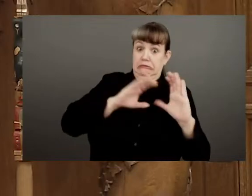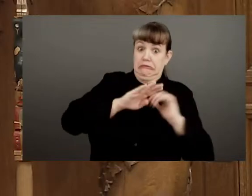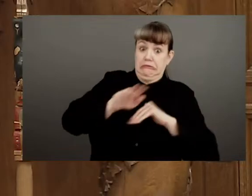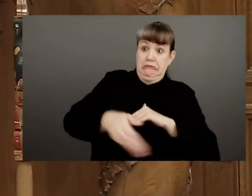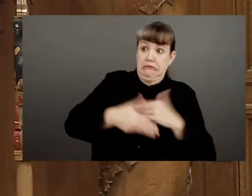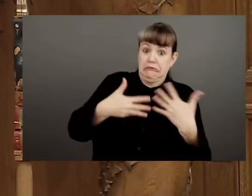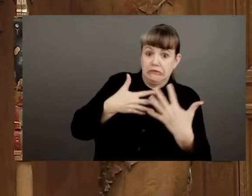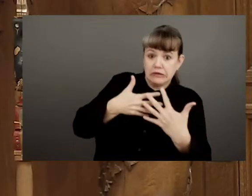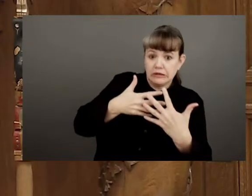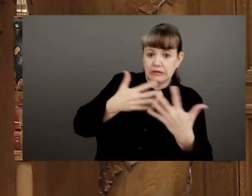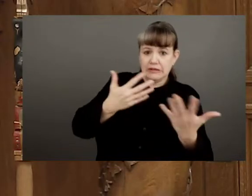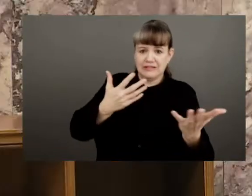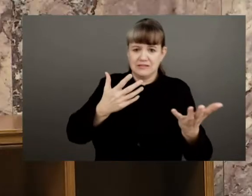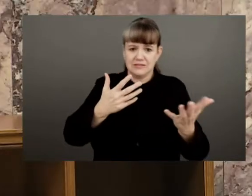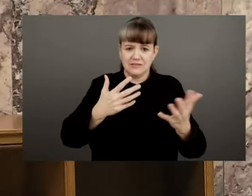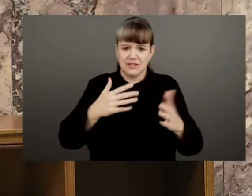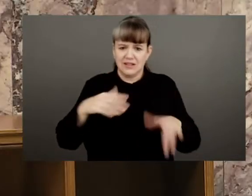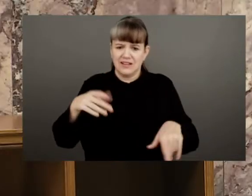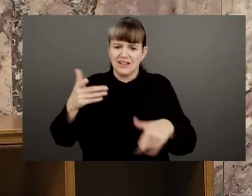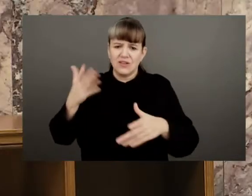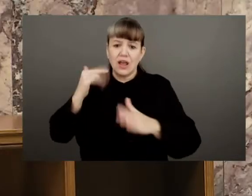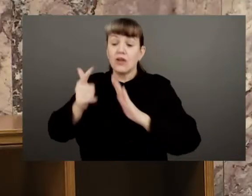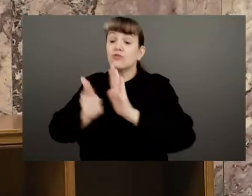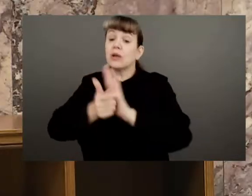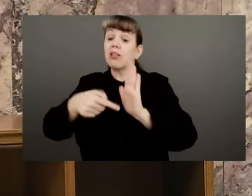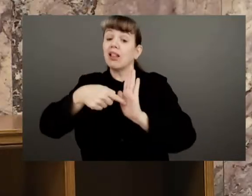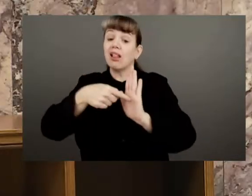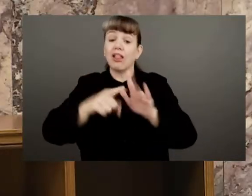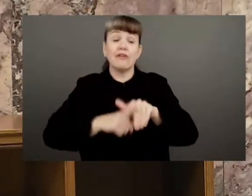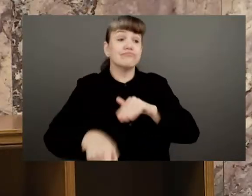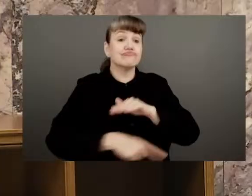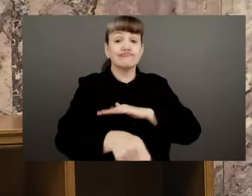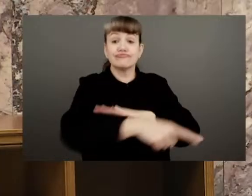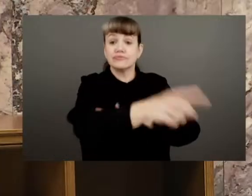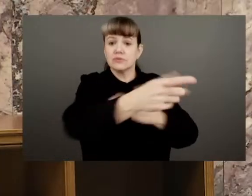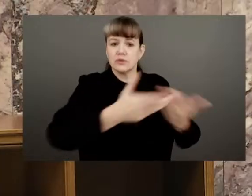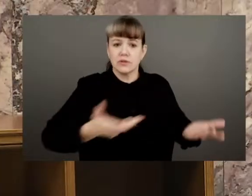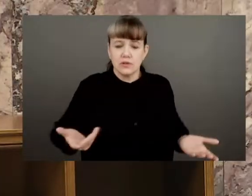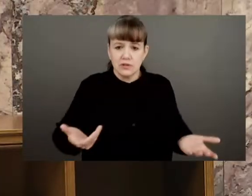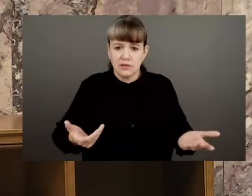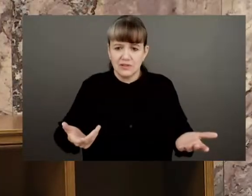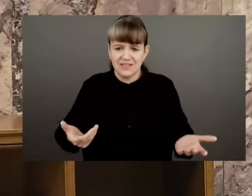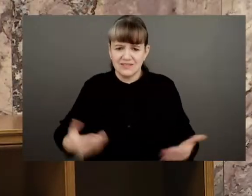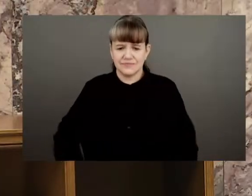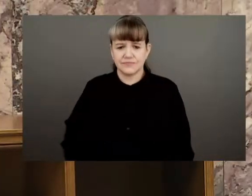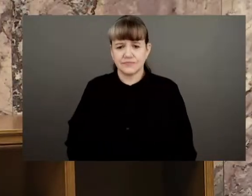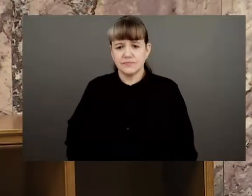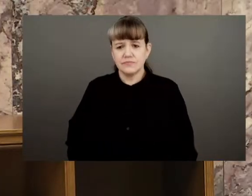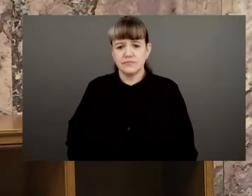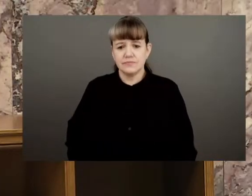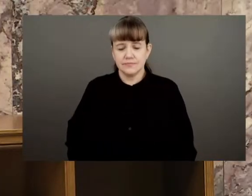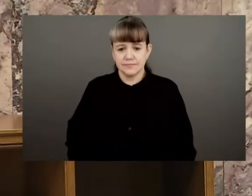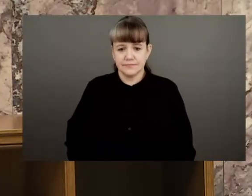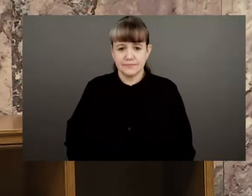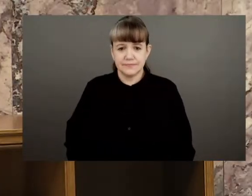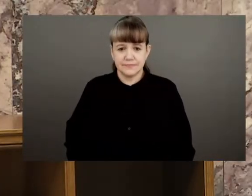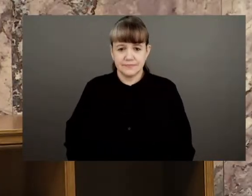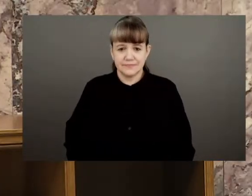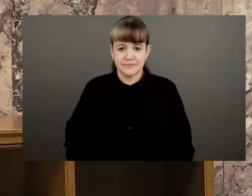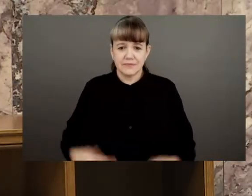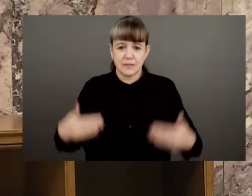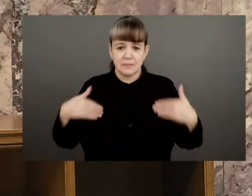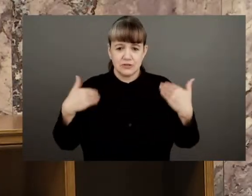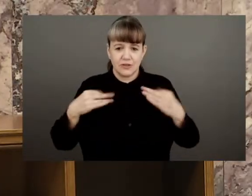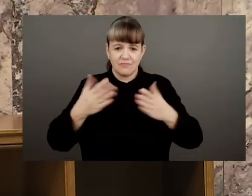Minister of Public Safety. Thank you so much to the Speaker and to the member opposite for the question. We're ensuring that